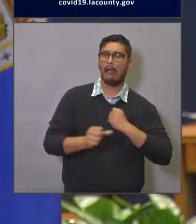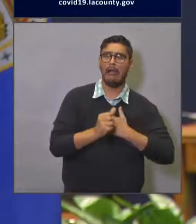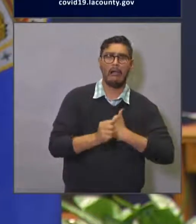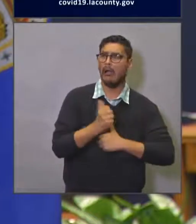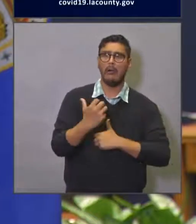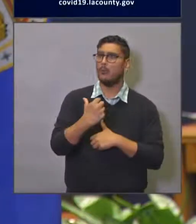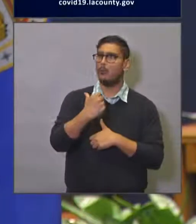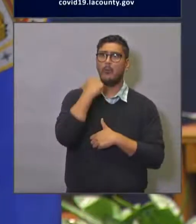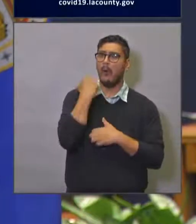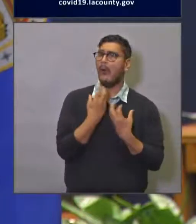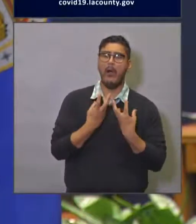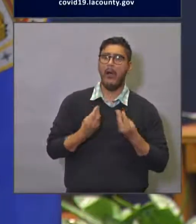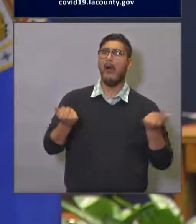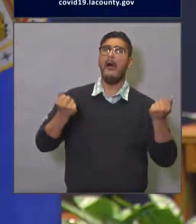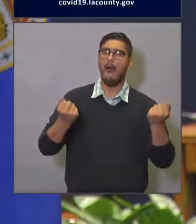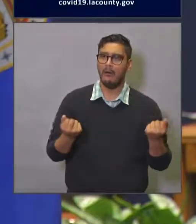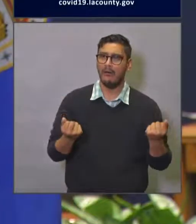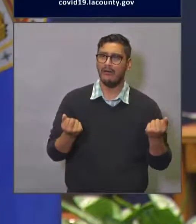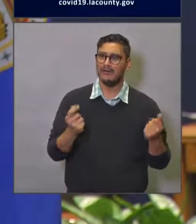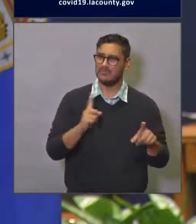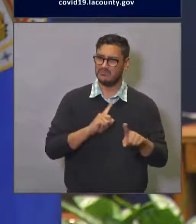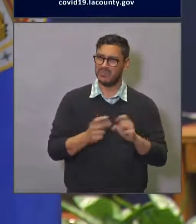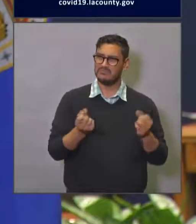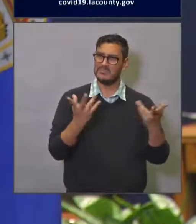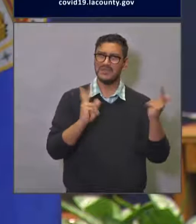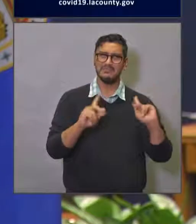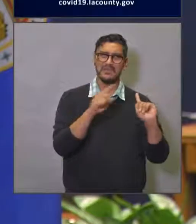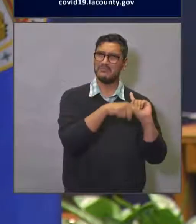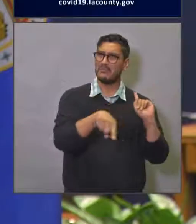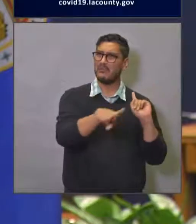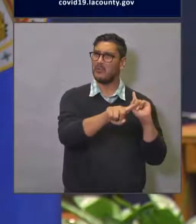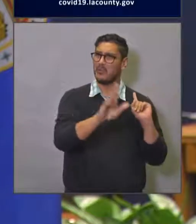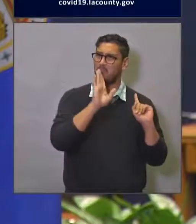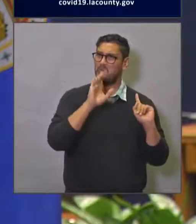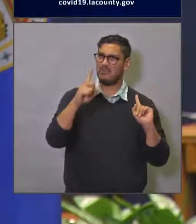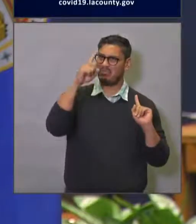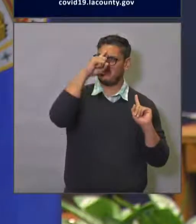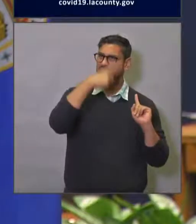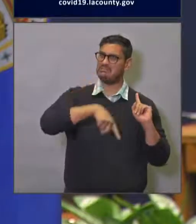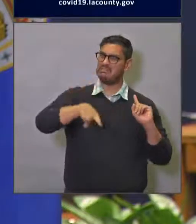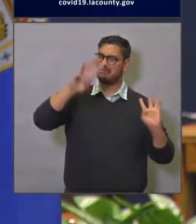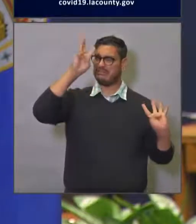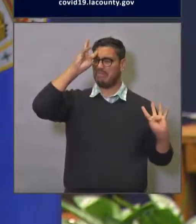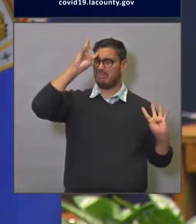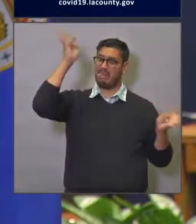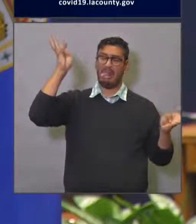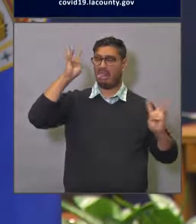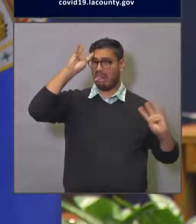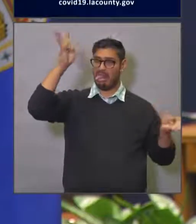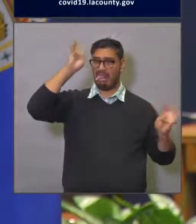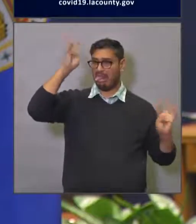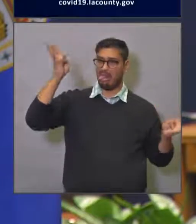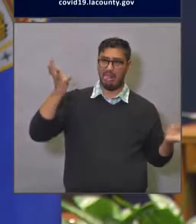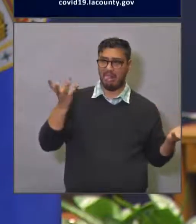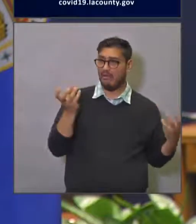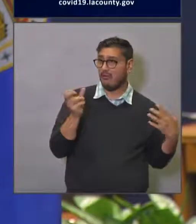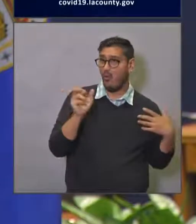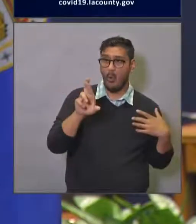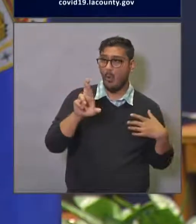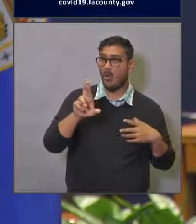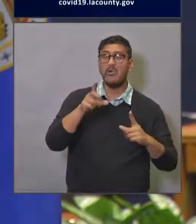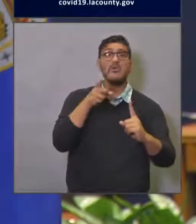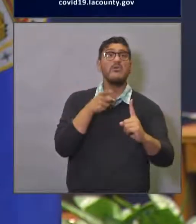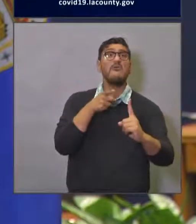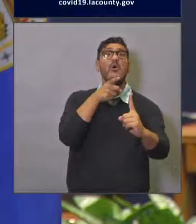I wondered, a lot of people hear this and they think that, this is sort of made up, or we're changing the goalposts